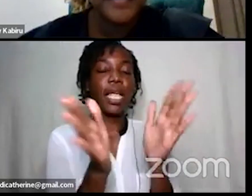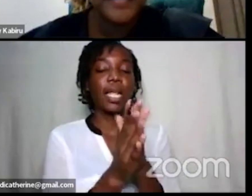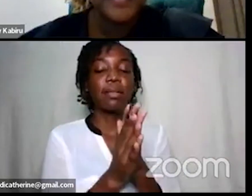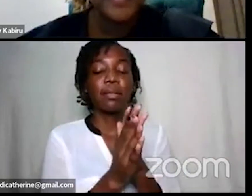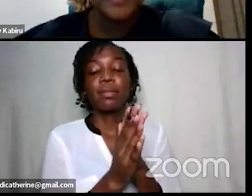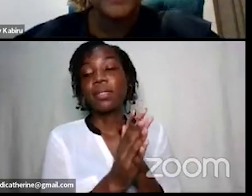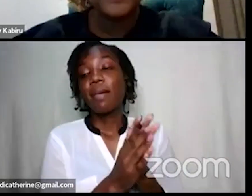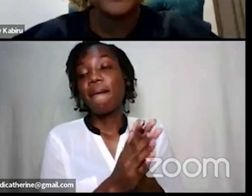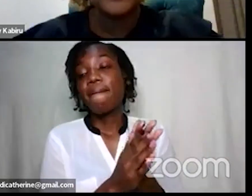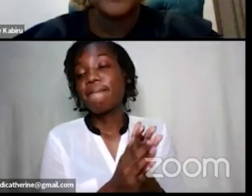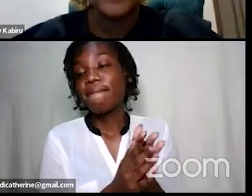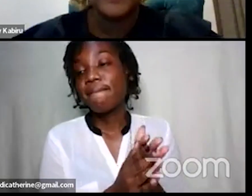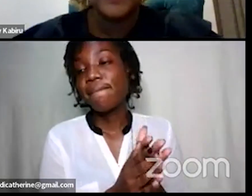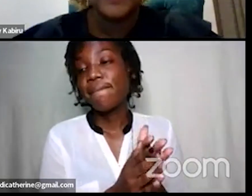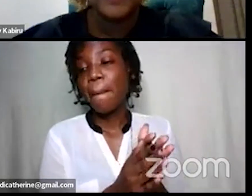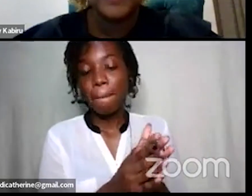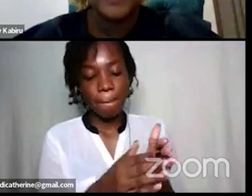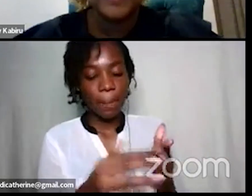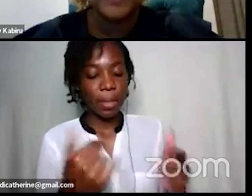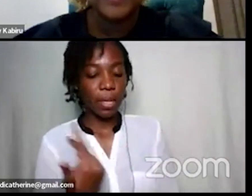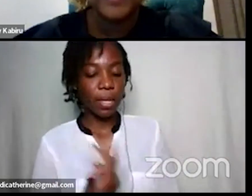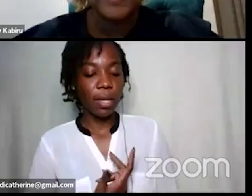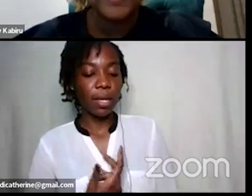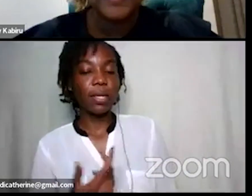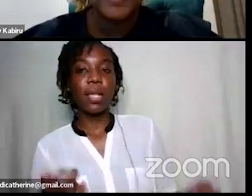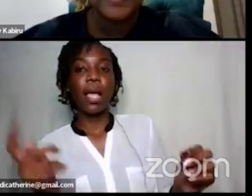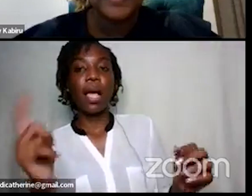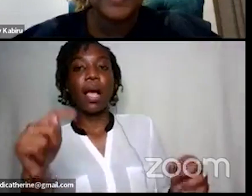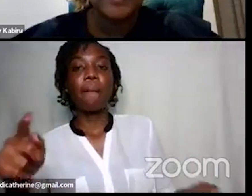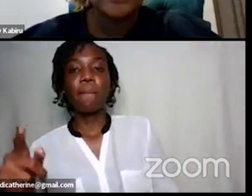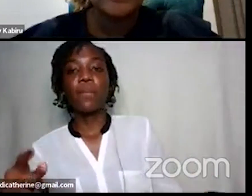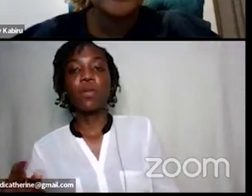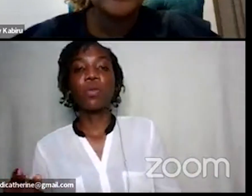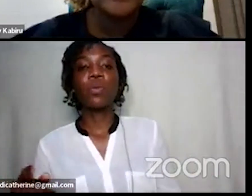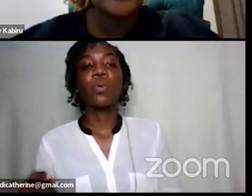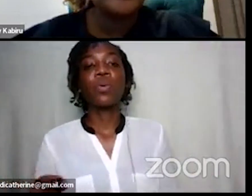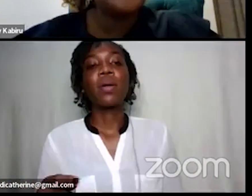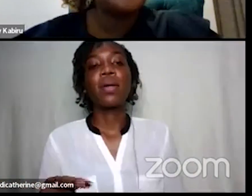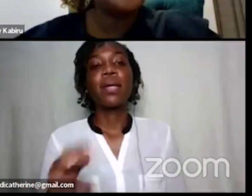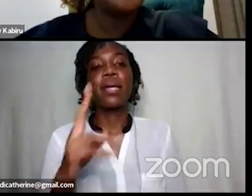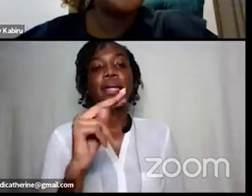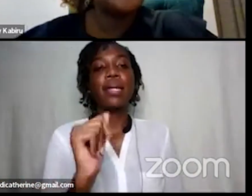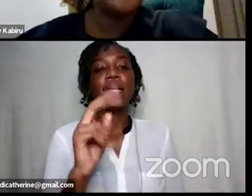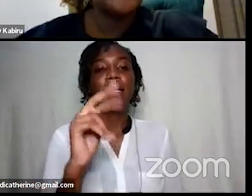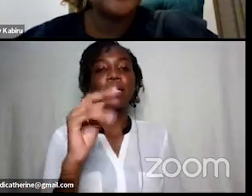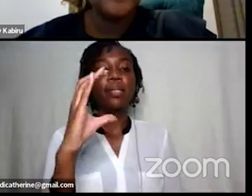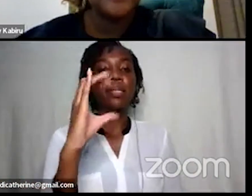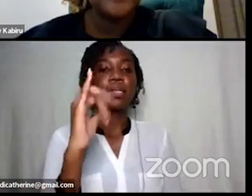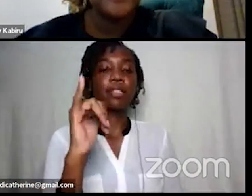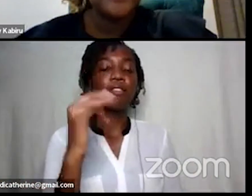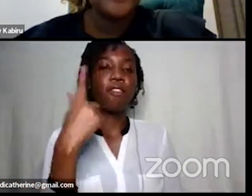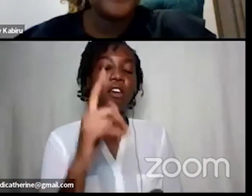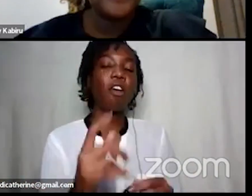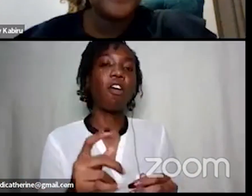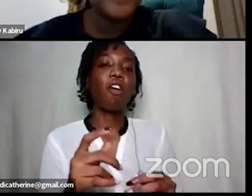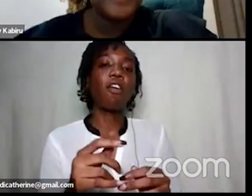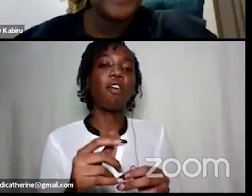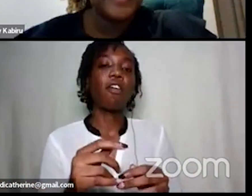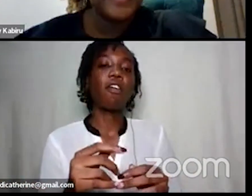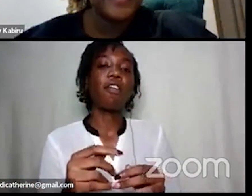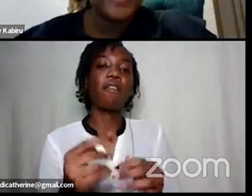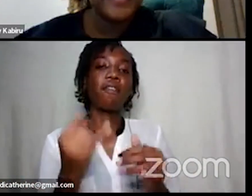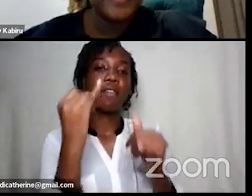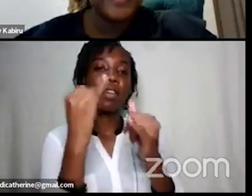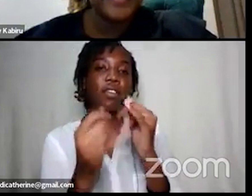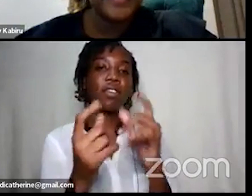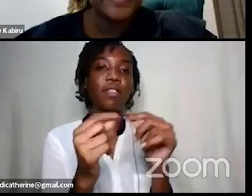I like we are coming to you, Nancy, for the parting shot. But Karen is saying, Karen, good evening. I'm here